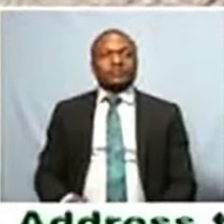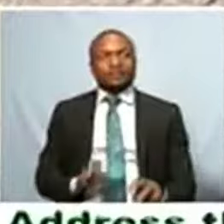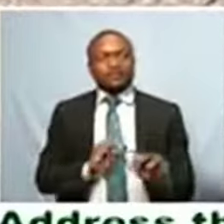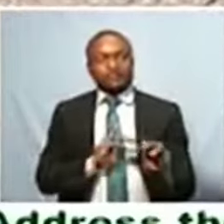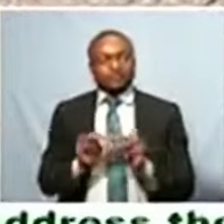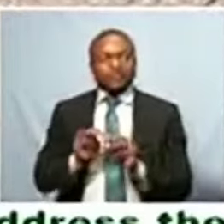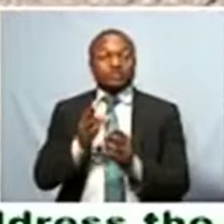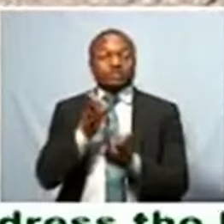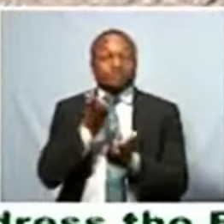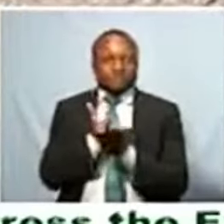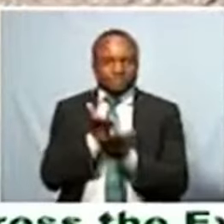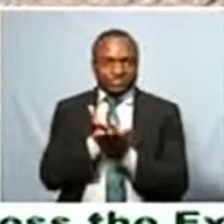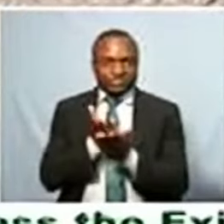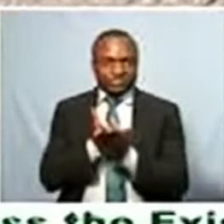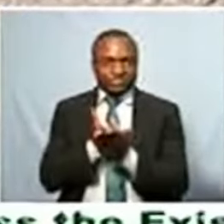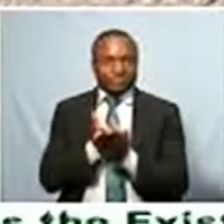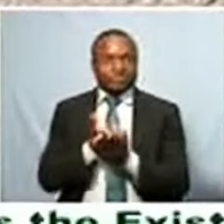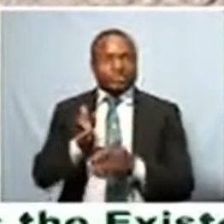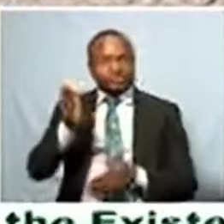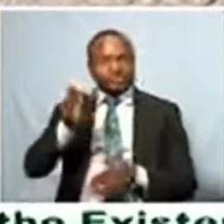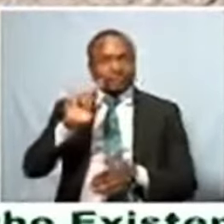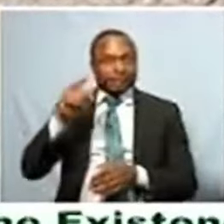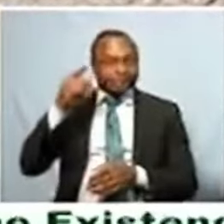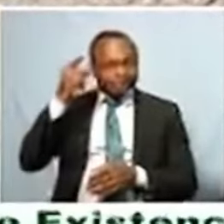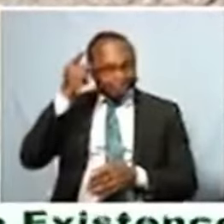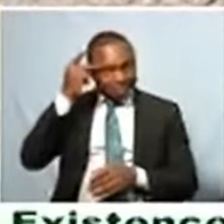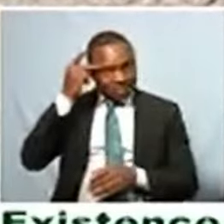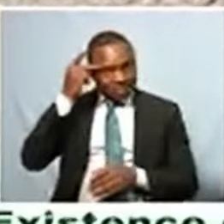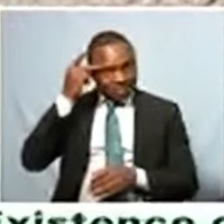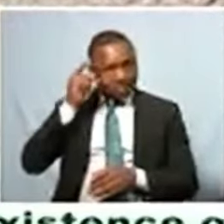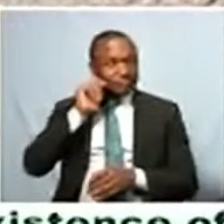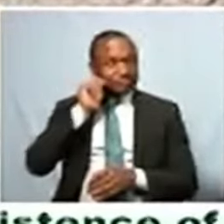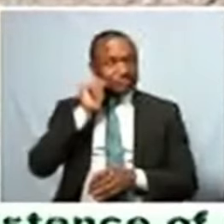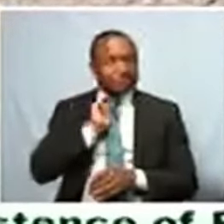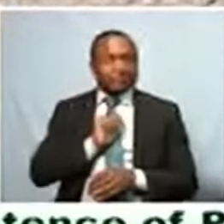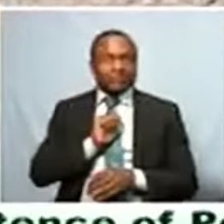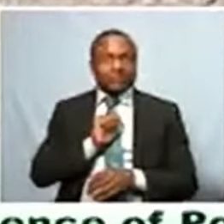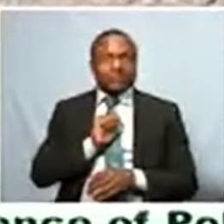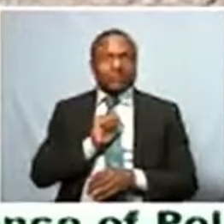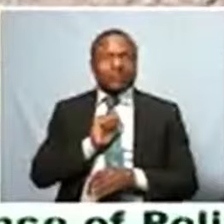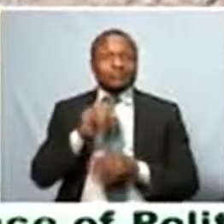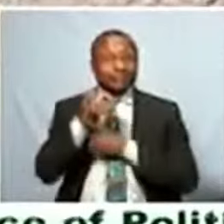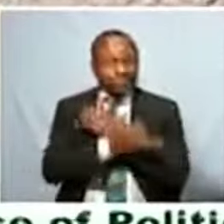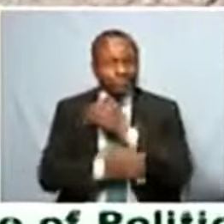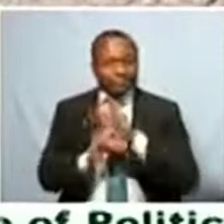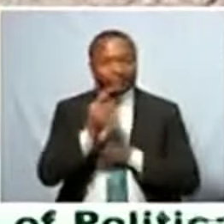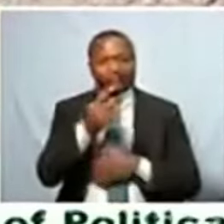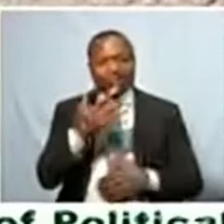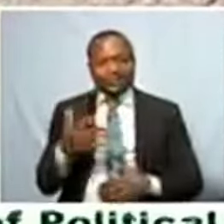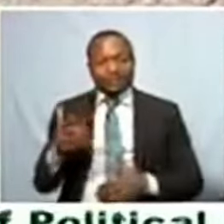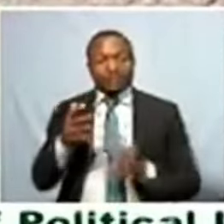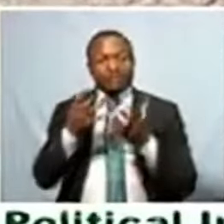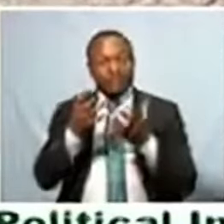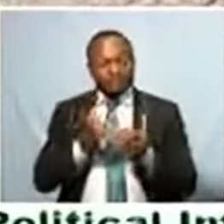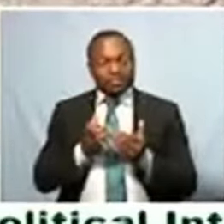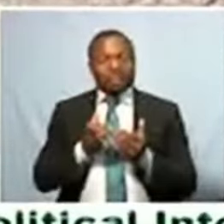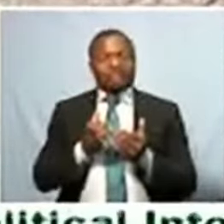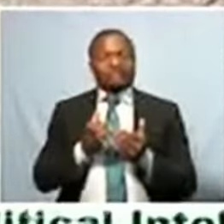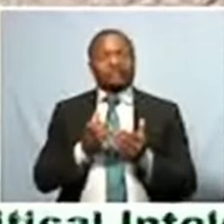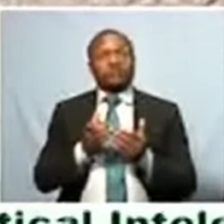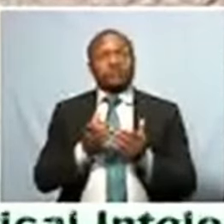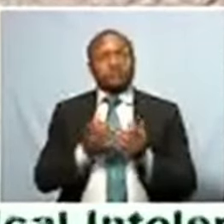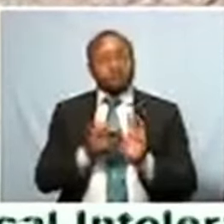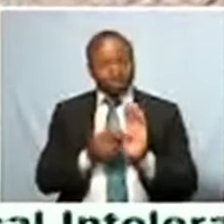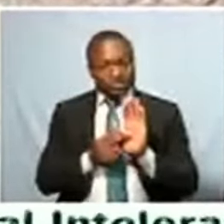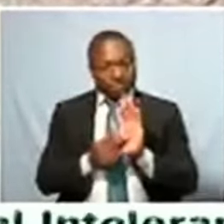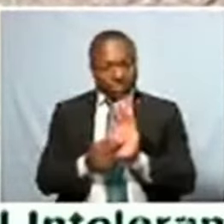the motion on addressing the political intolerance in the country. In the first place, I think I would like to establish, I